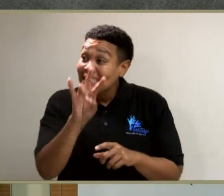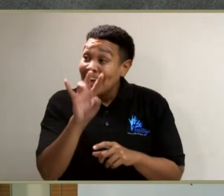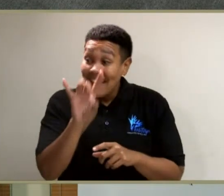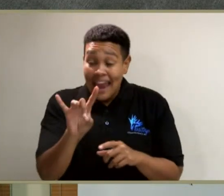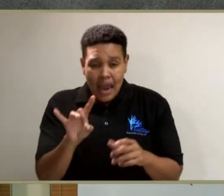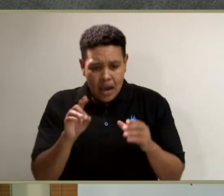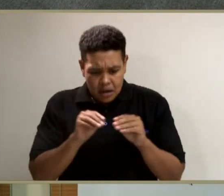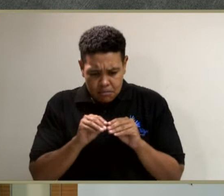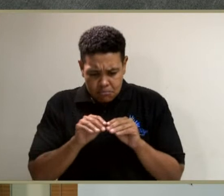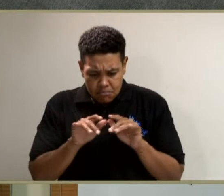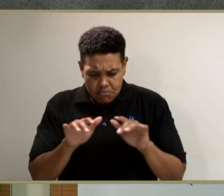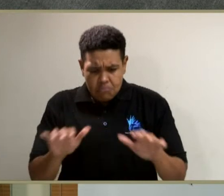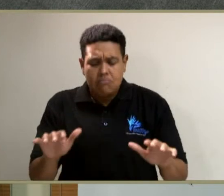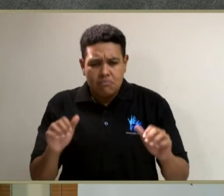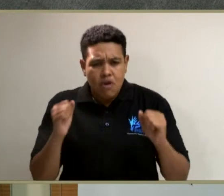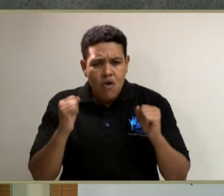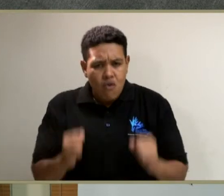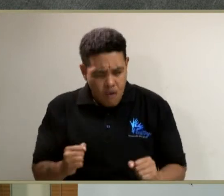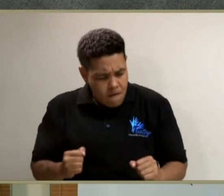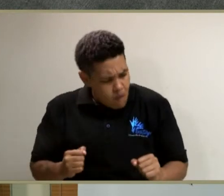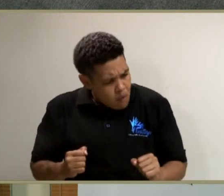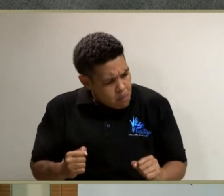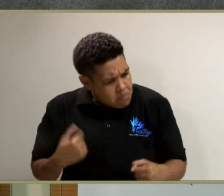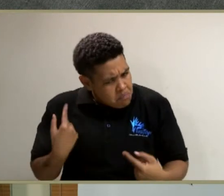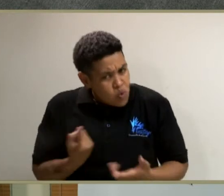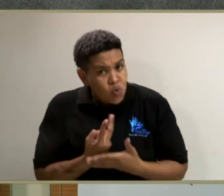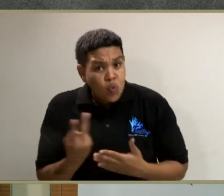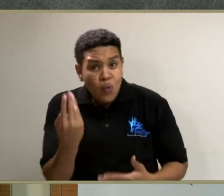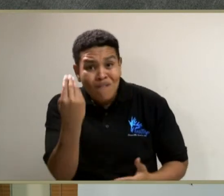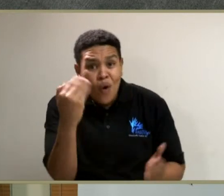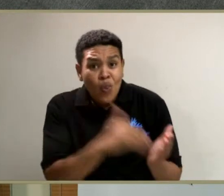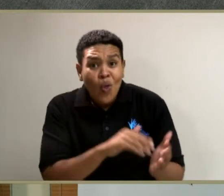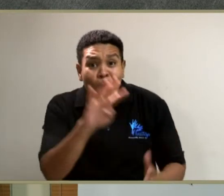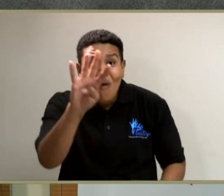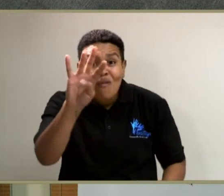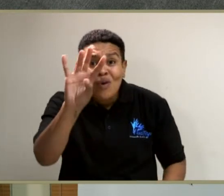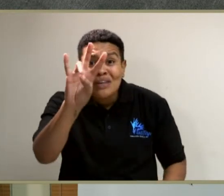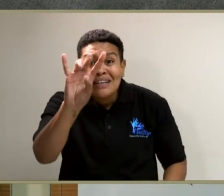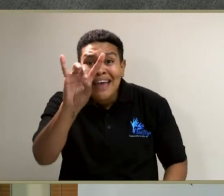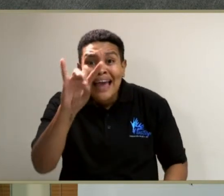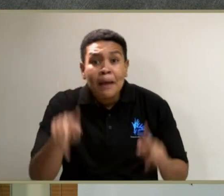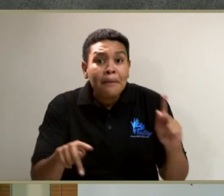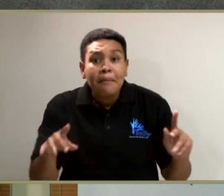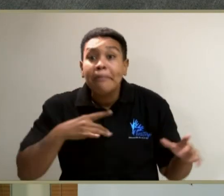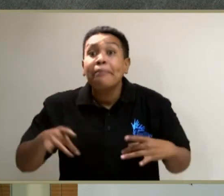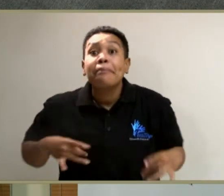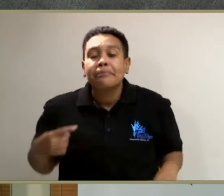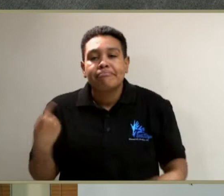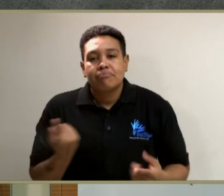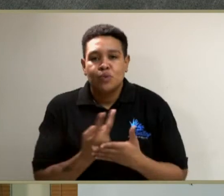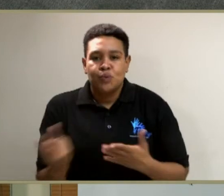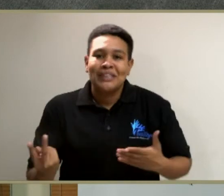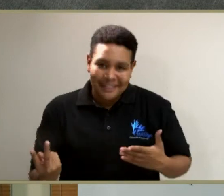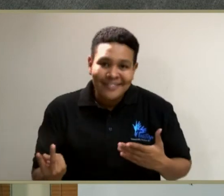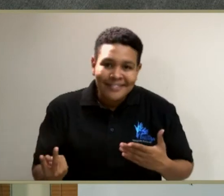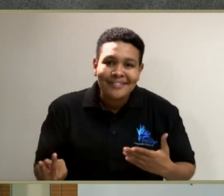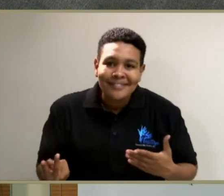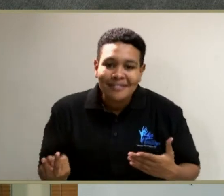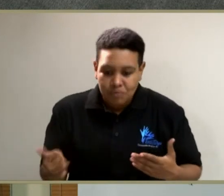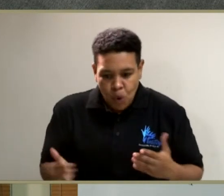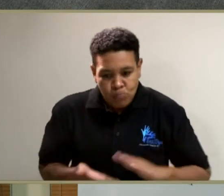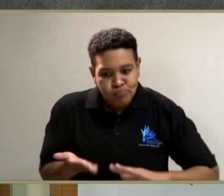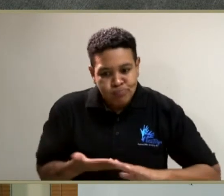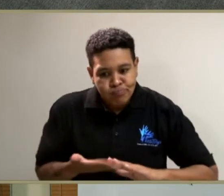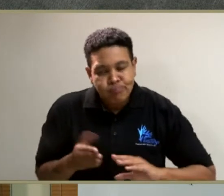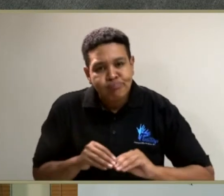14,478 cases that were confirmed. So these are considered active cases that we presently have in country.